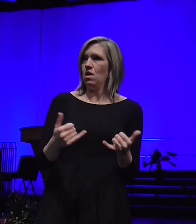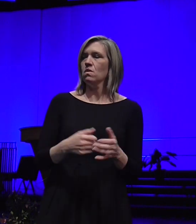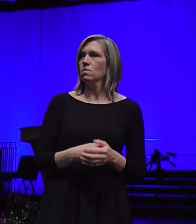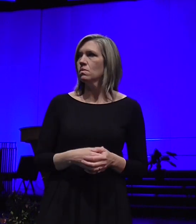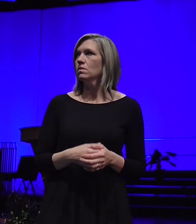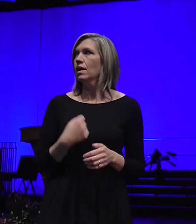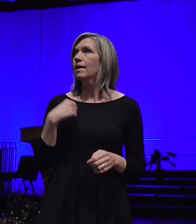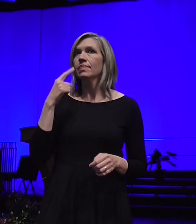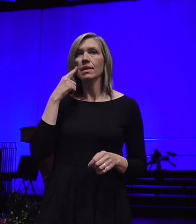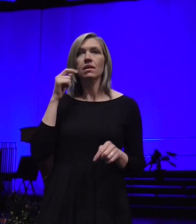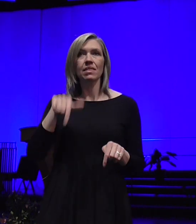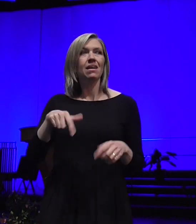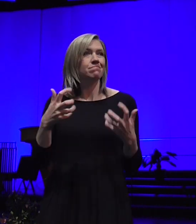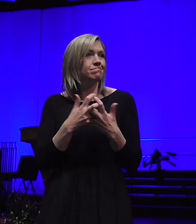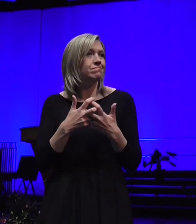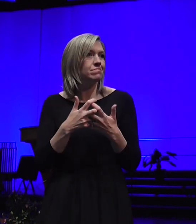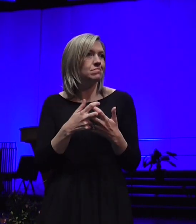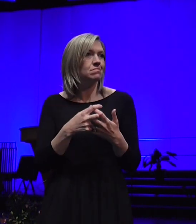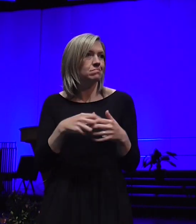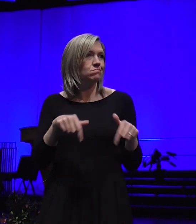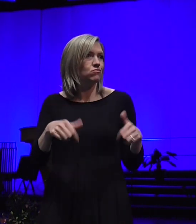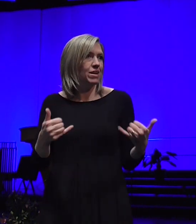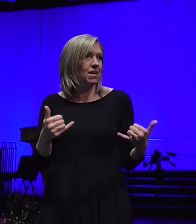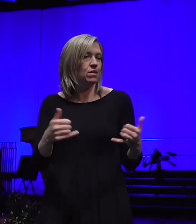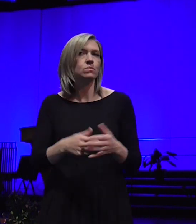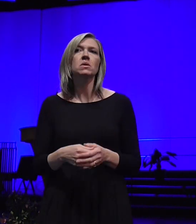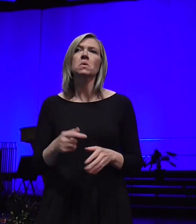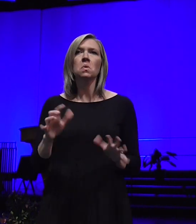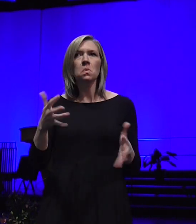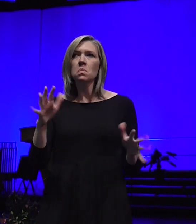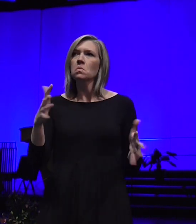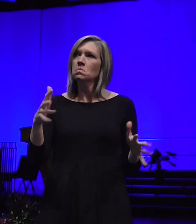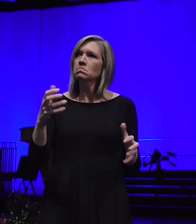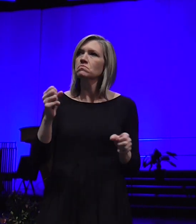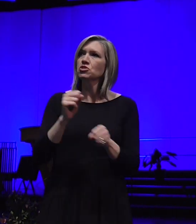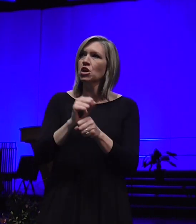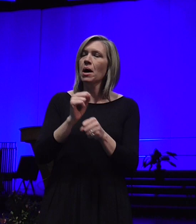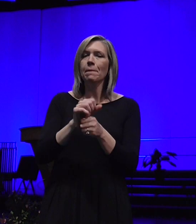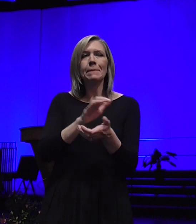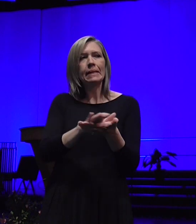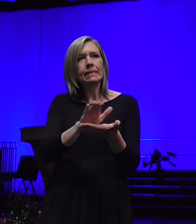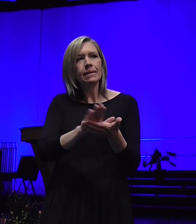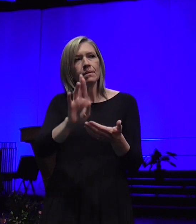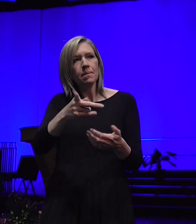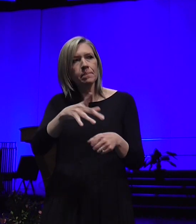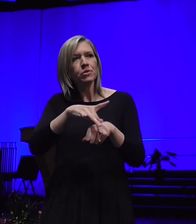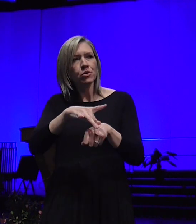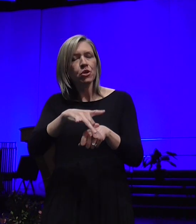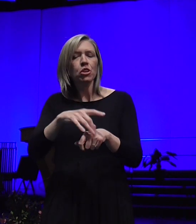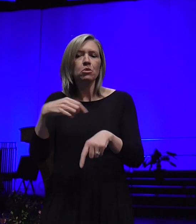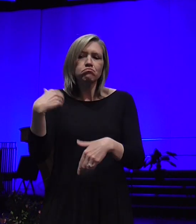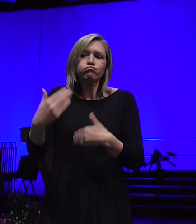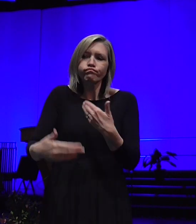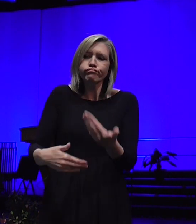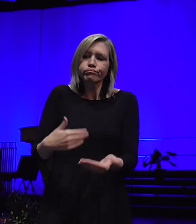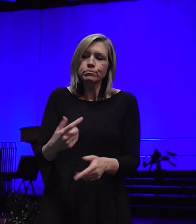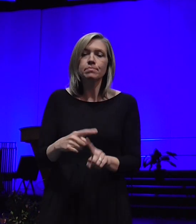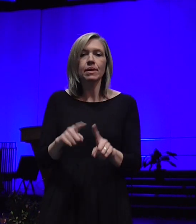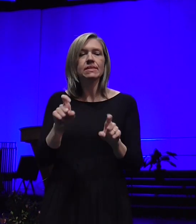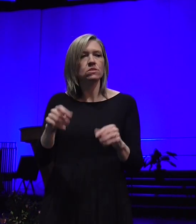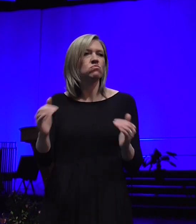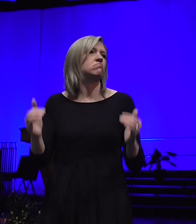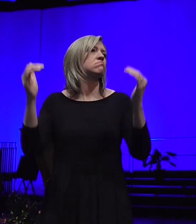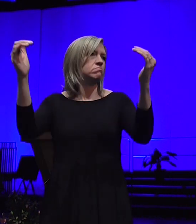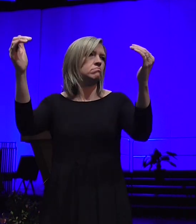I think that's where we are. We've done a fair job of cleaning up the earth, but now we're going to begin at a